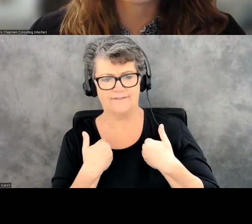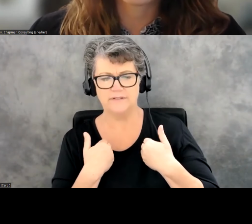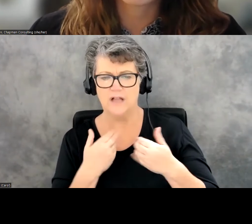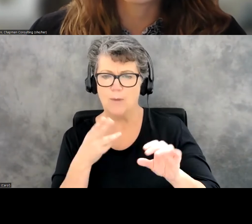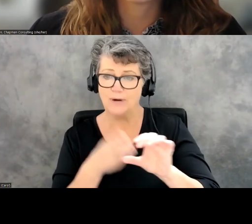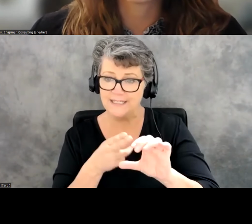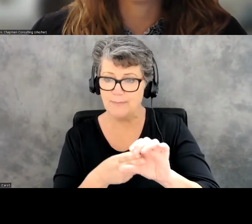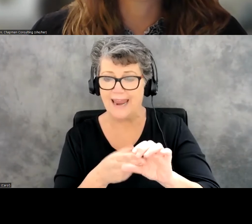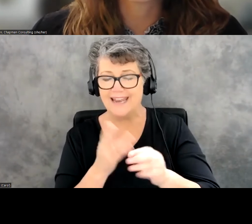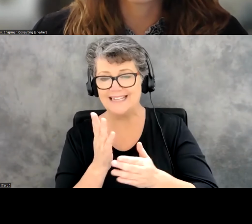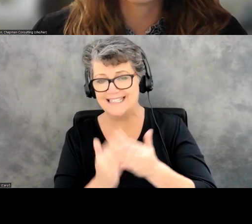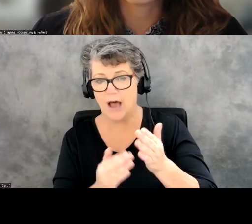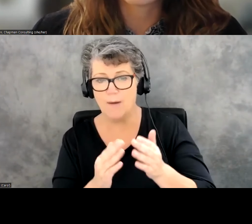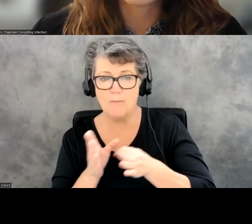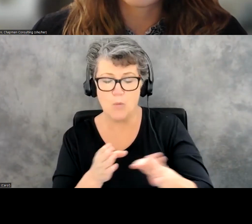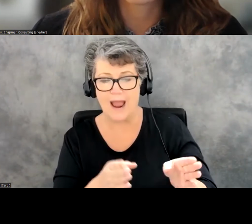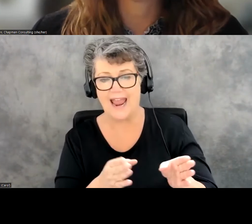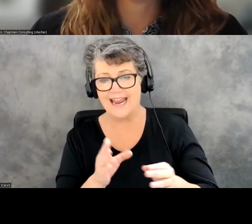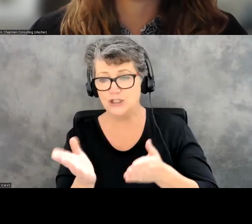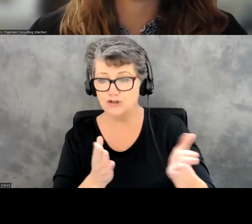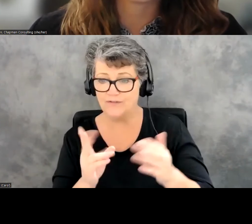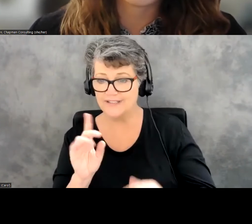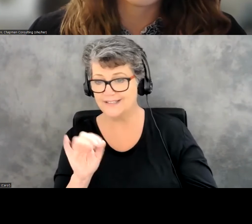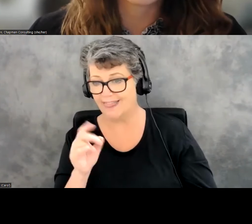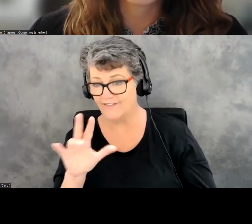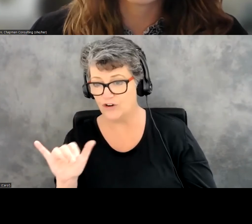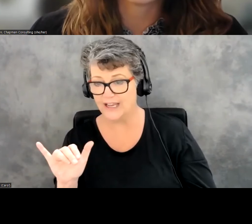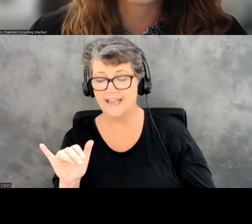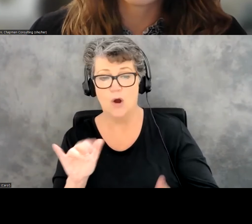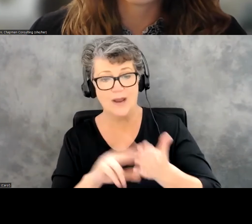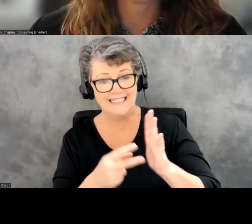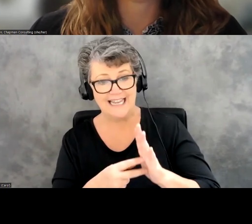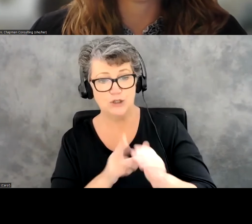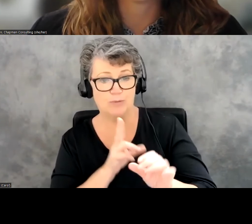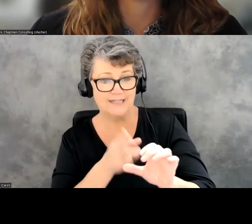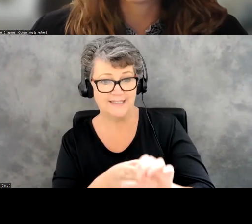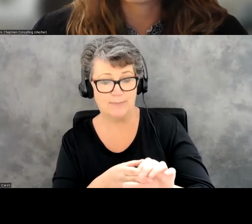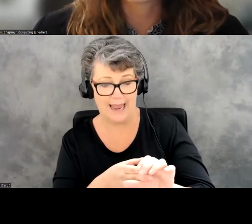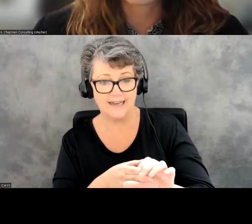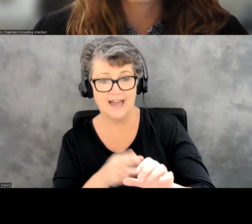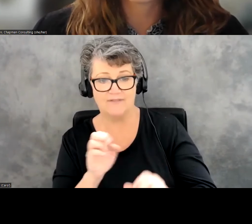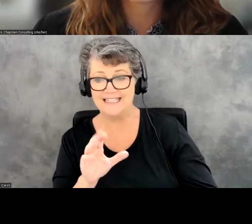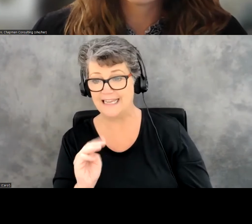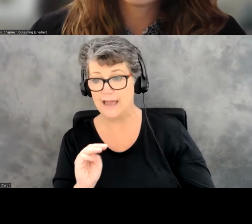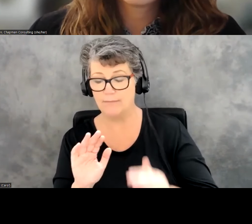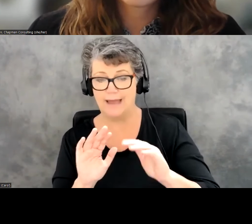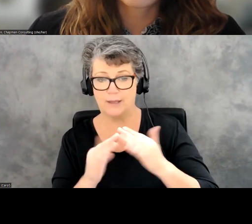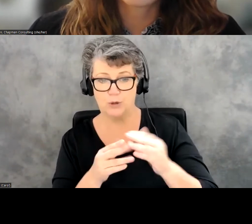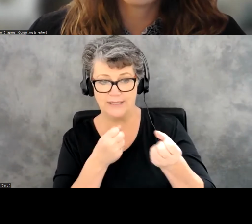participating in some form or another in service delivery or intend to participate in service delivery of ECM and community